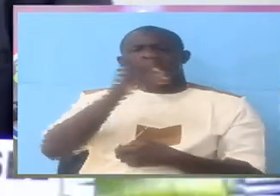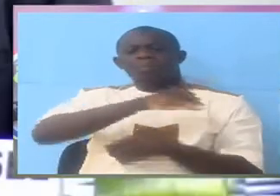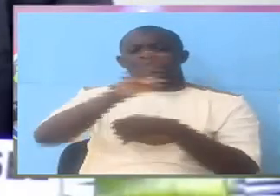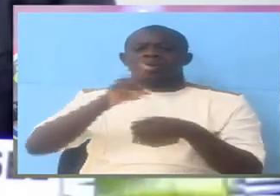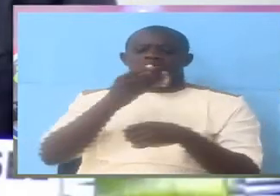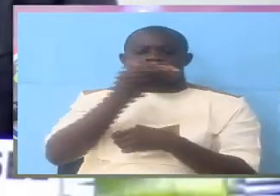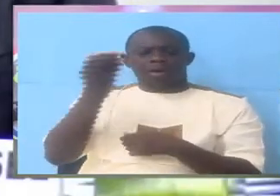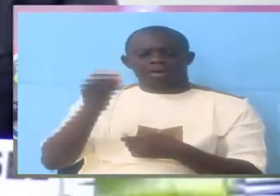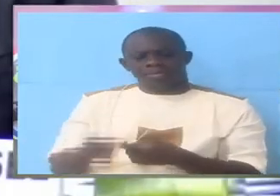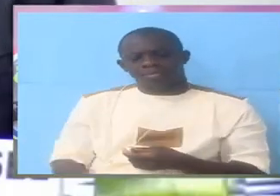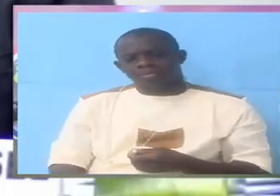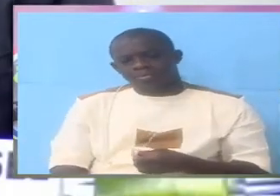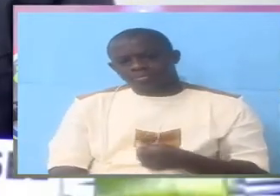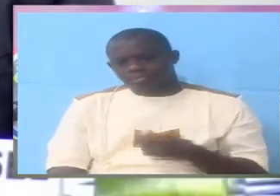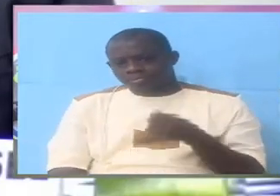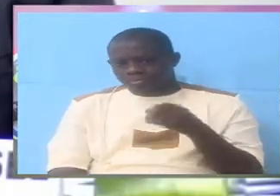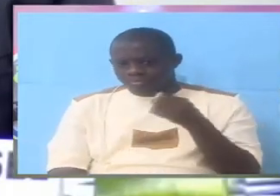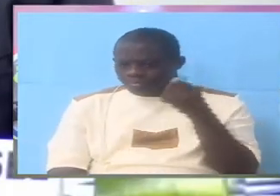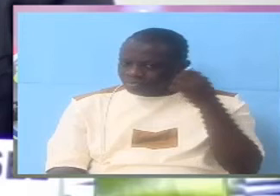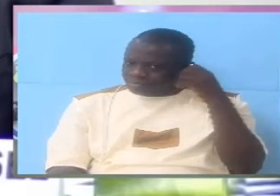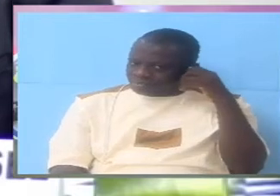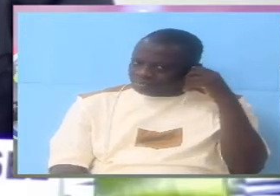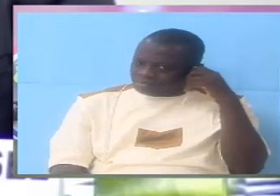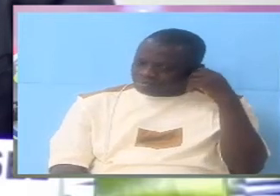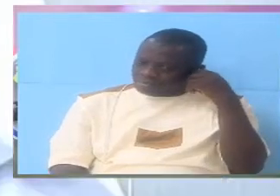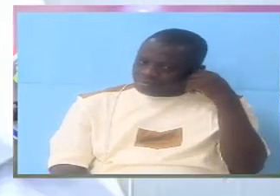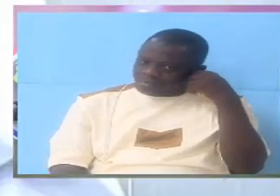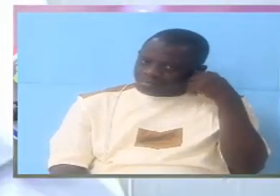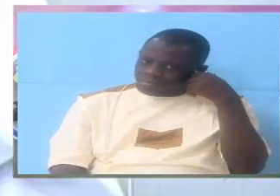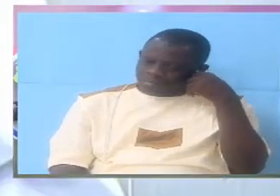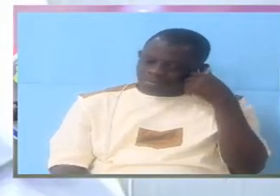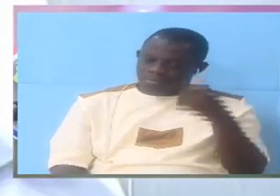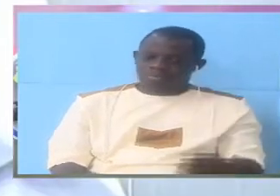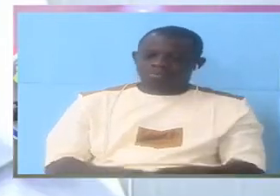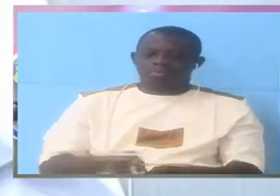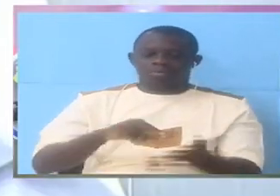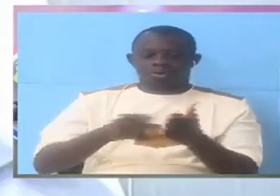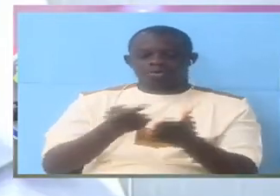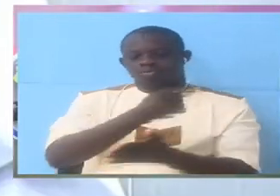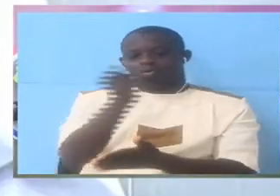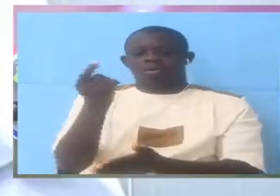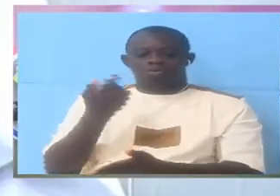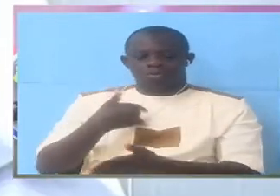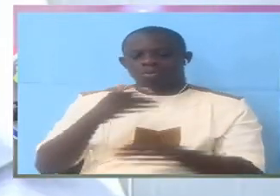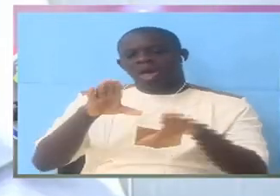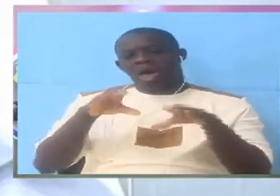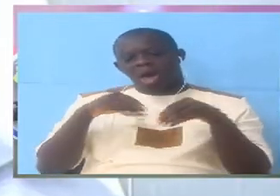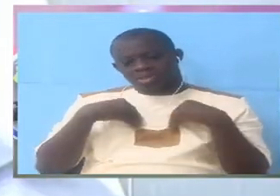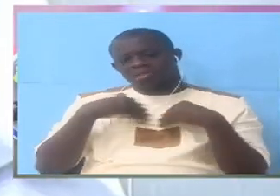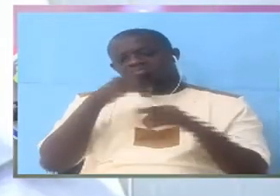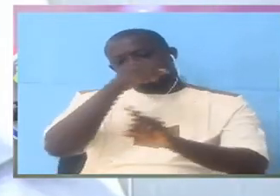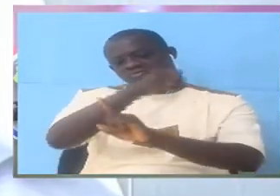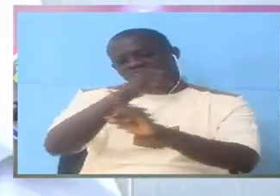So for you people, you just accept the situation. We bear with the